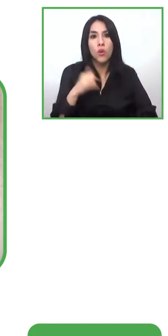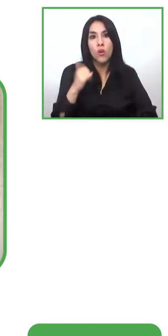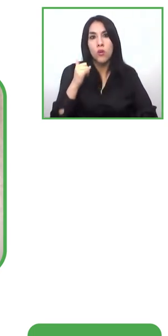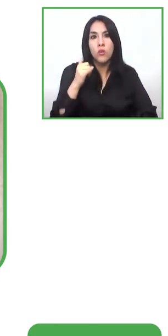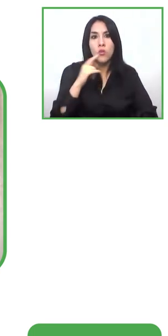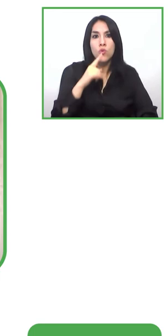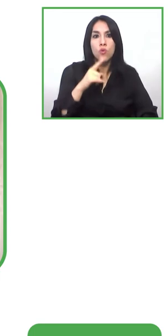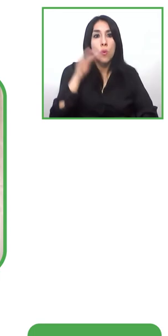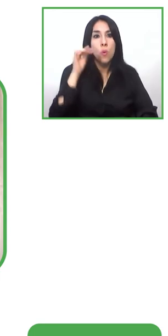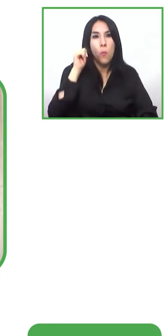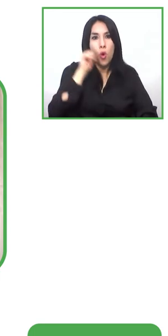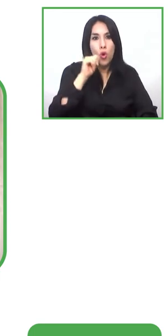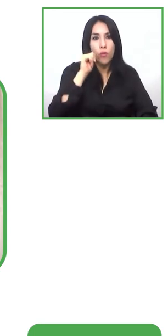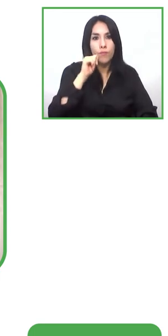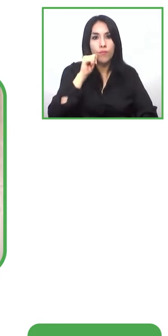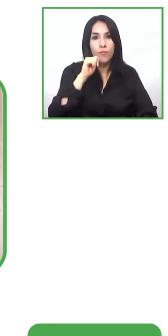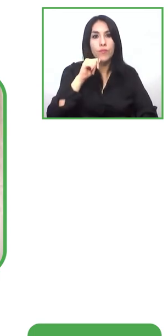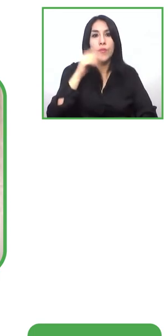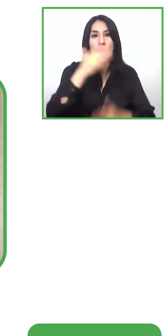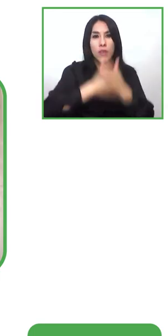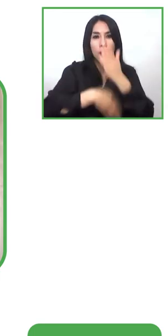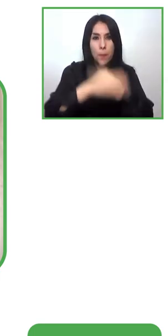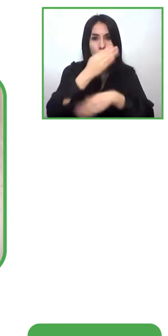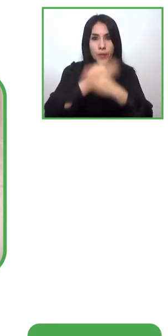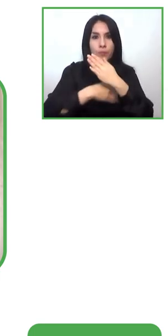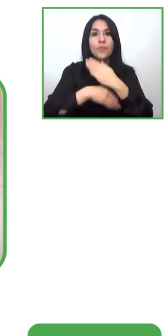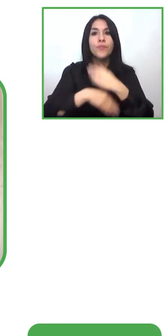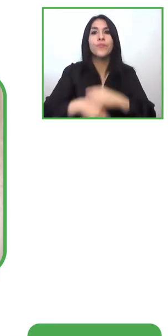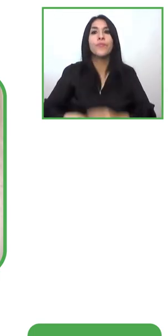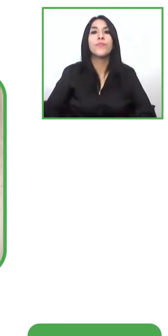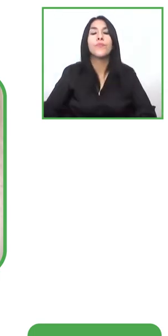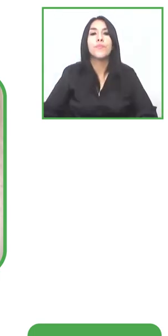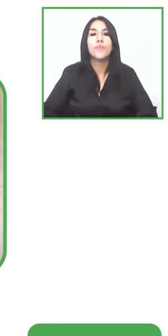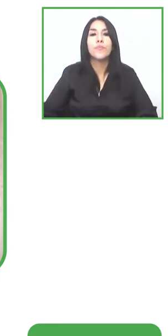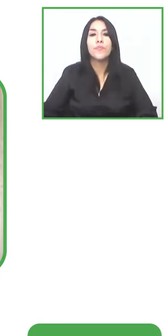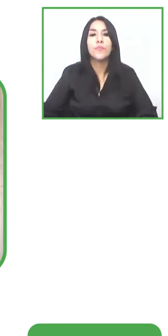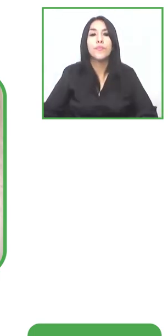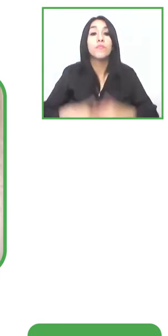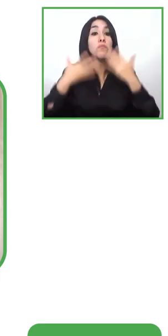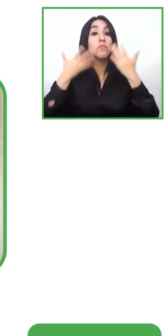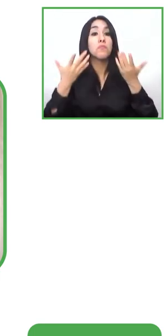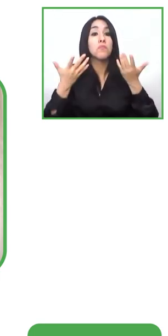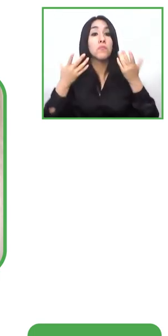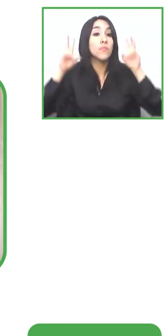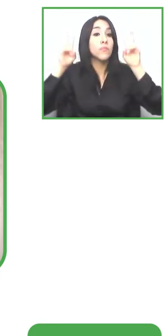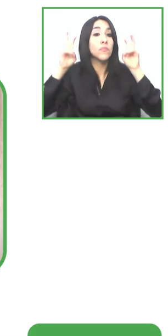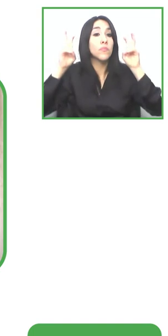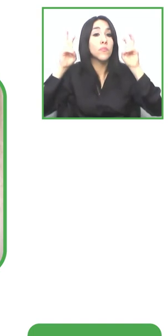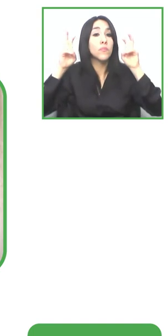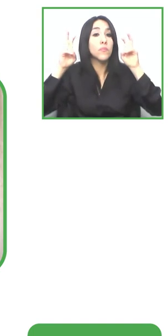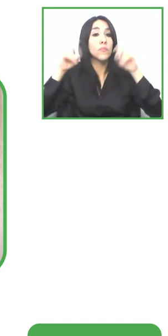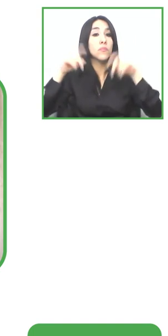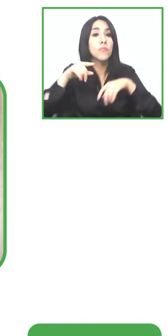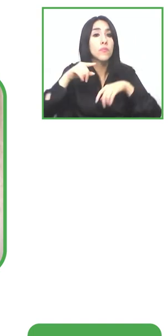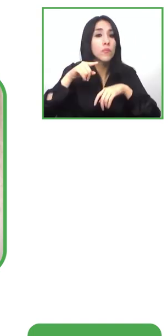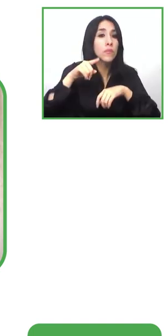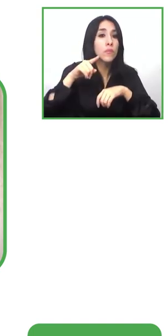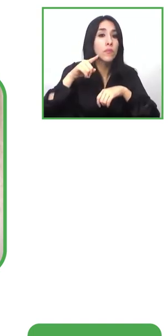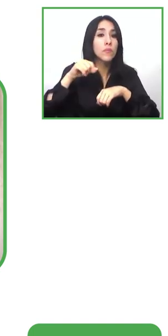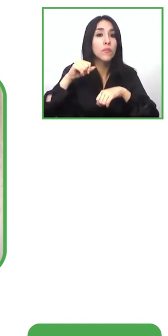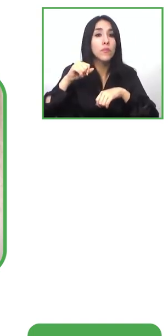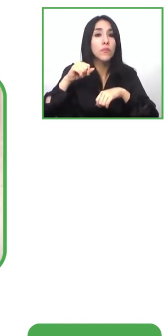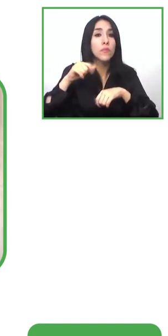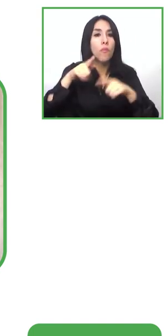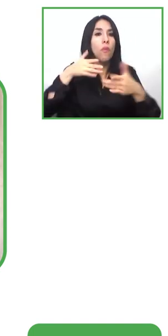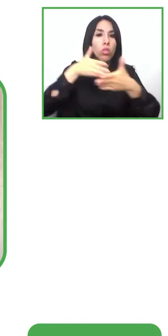Thank you so much for your kind answer. It is truly important to change perspective and